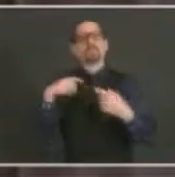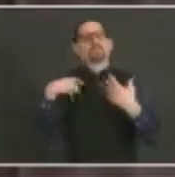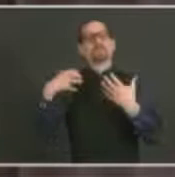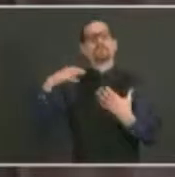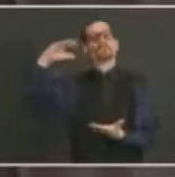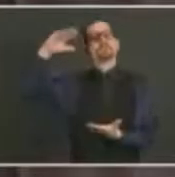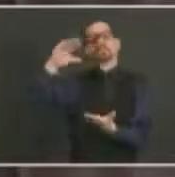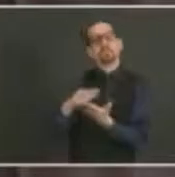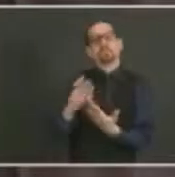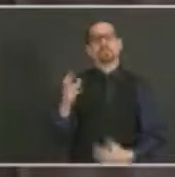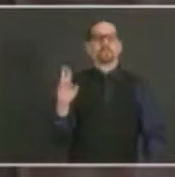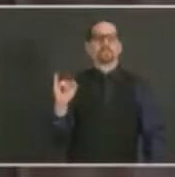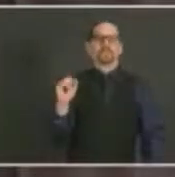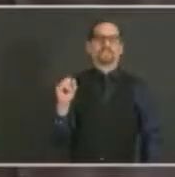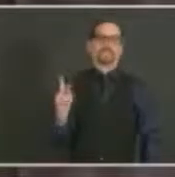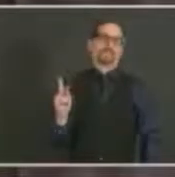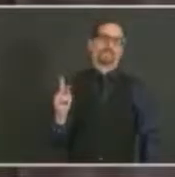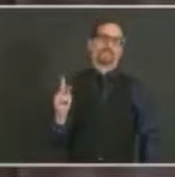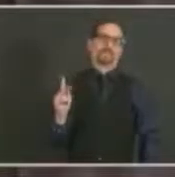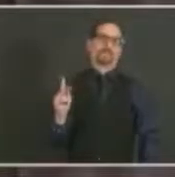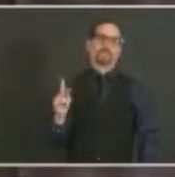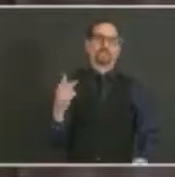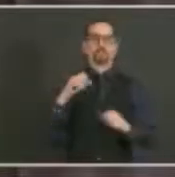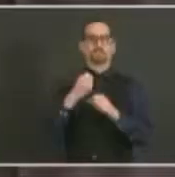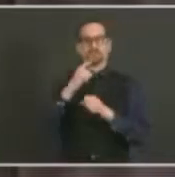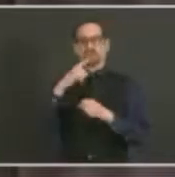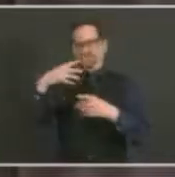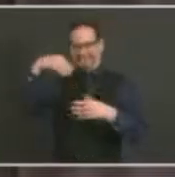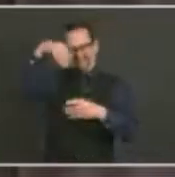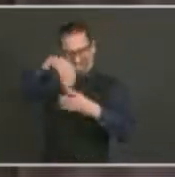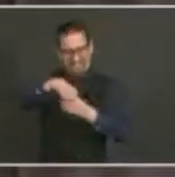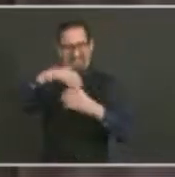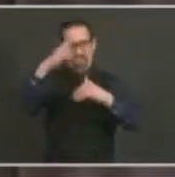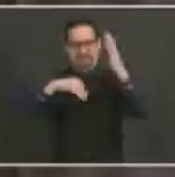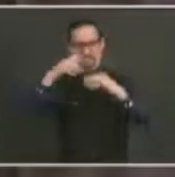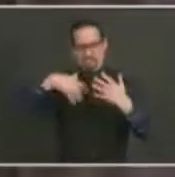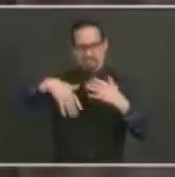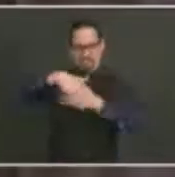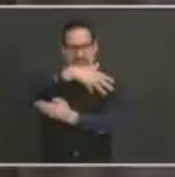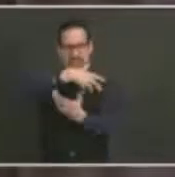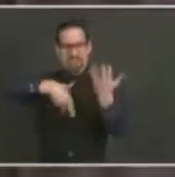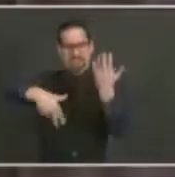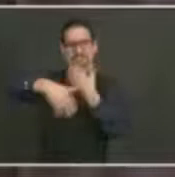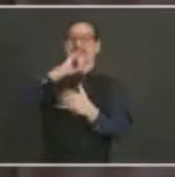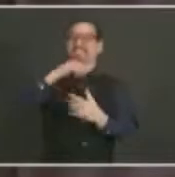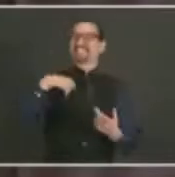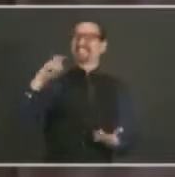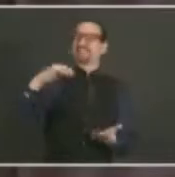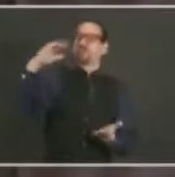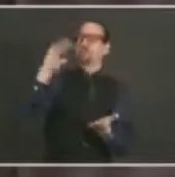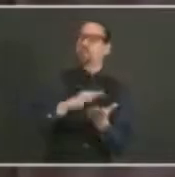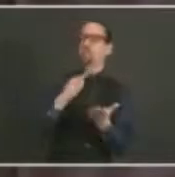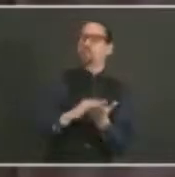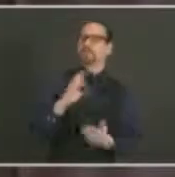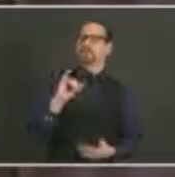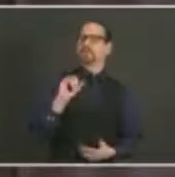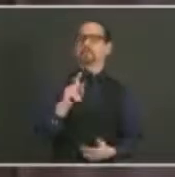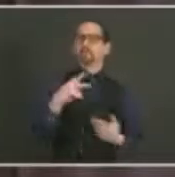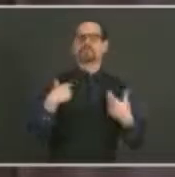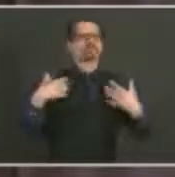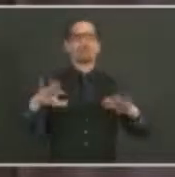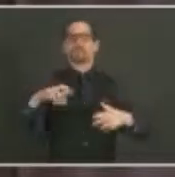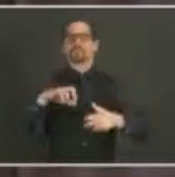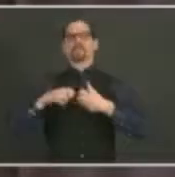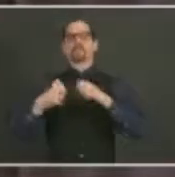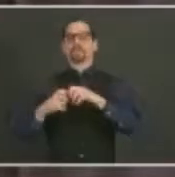when congregating indoors with inconsistent groups happen. We absolutely want to avoid that. Oversight on